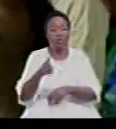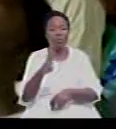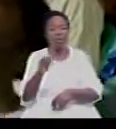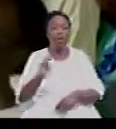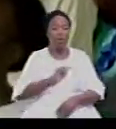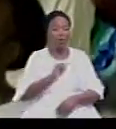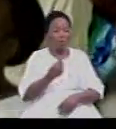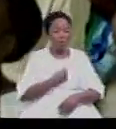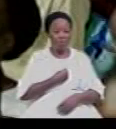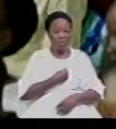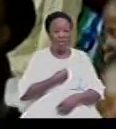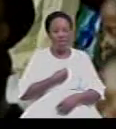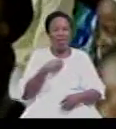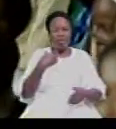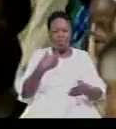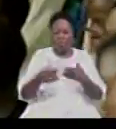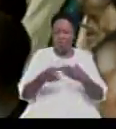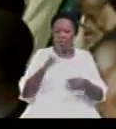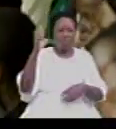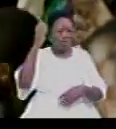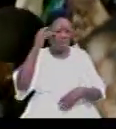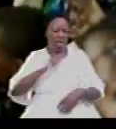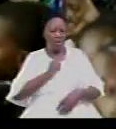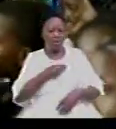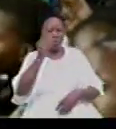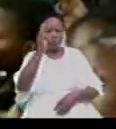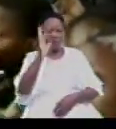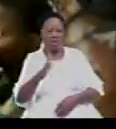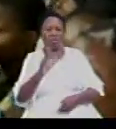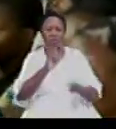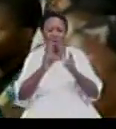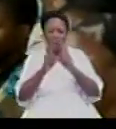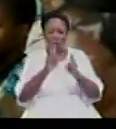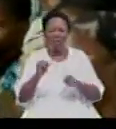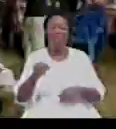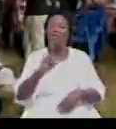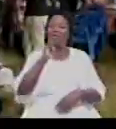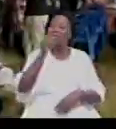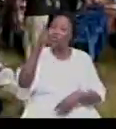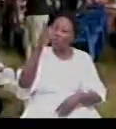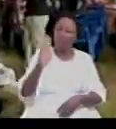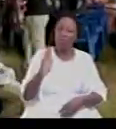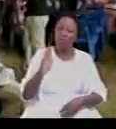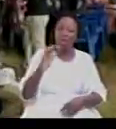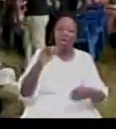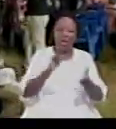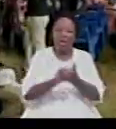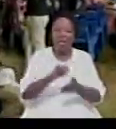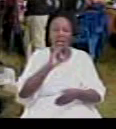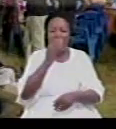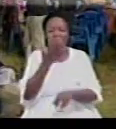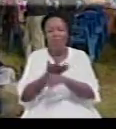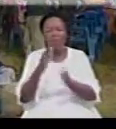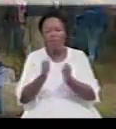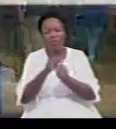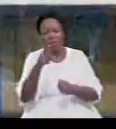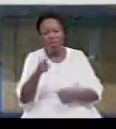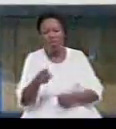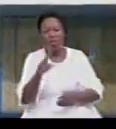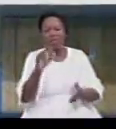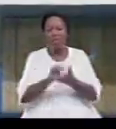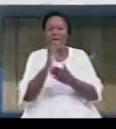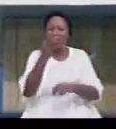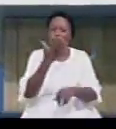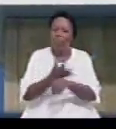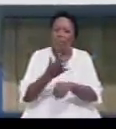Even though you hear us preachers talking, it's God that is pleading with you, that is begging